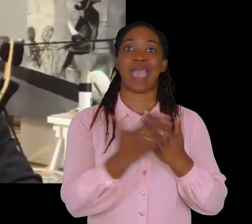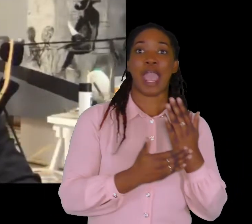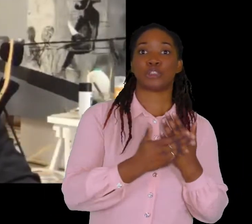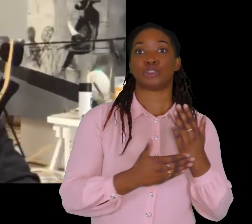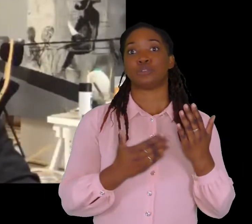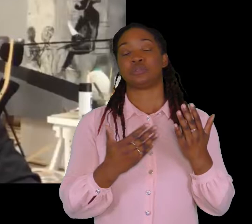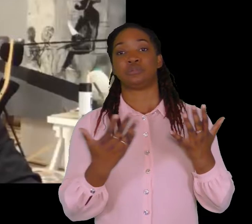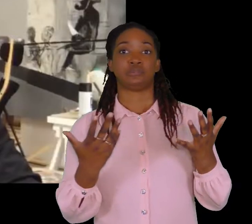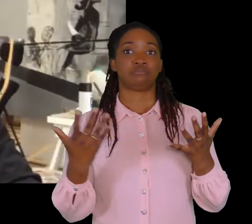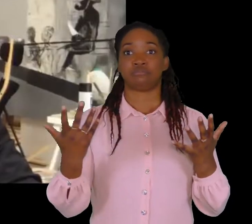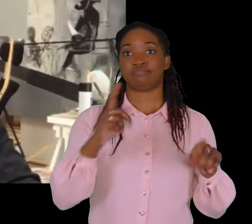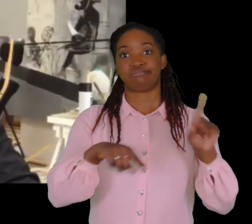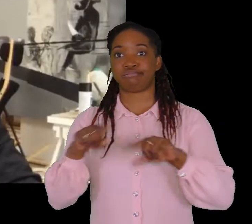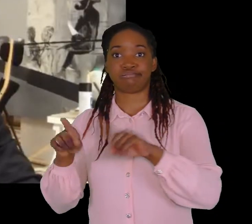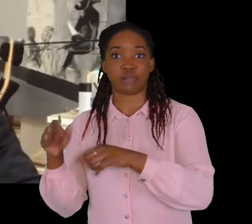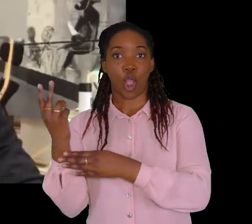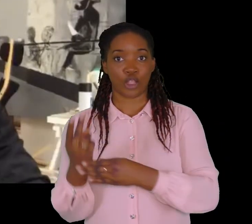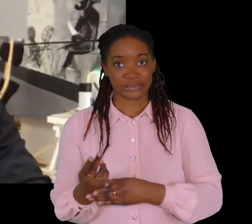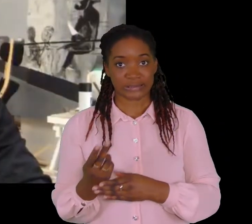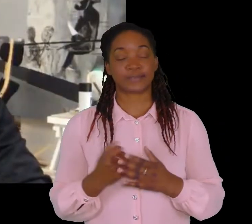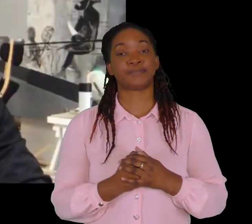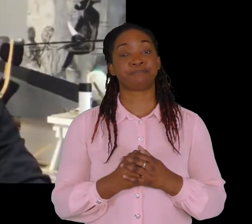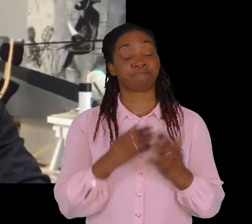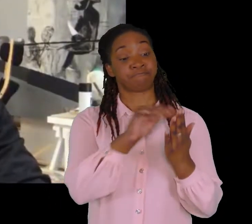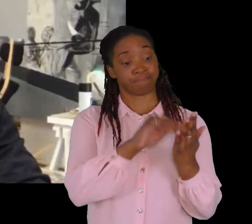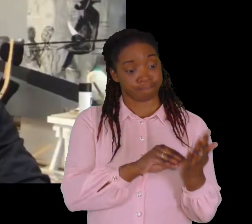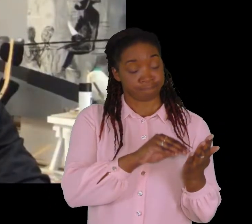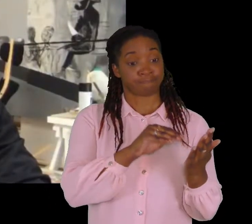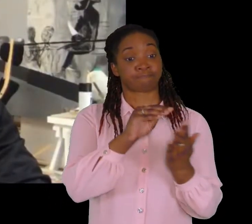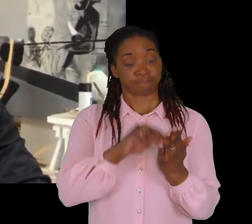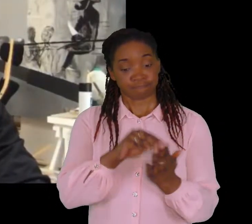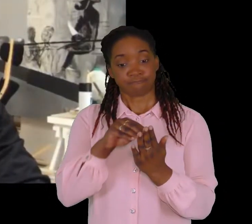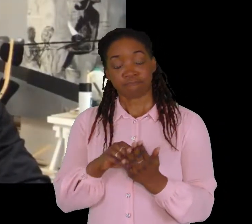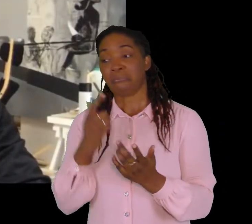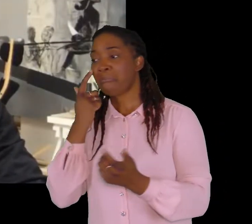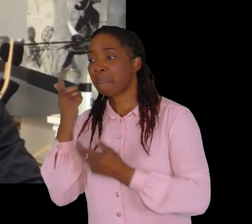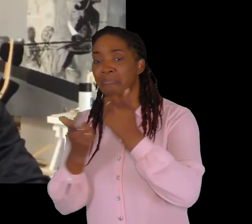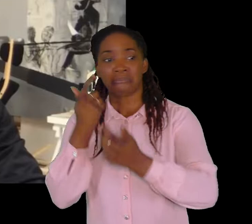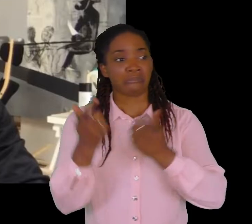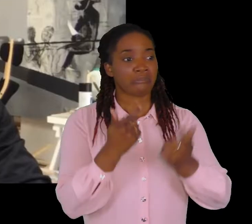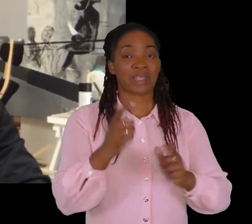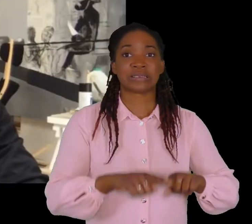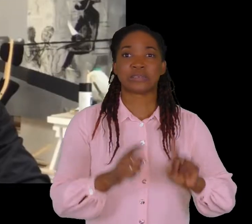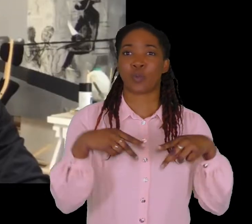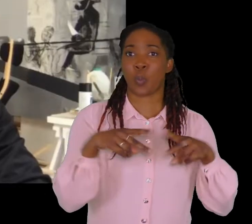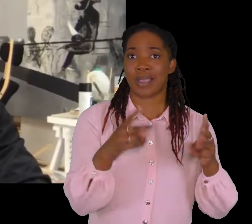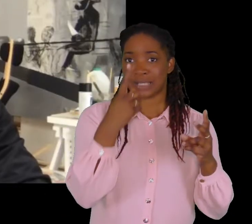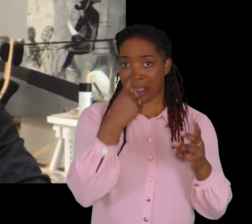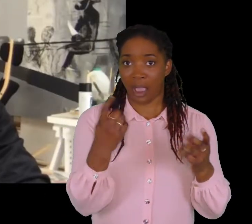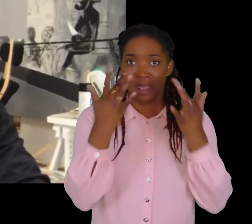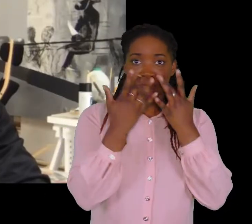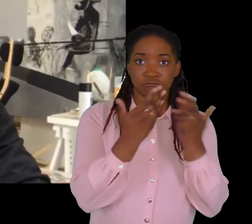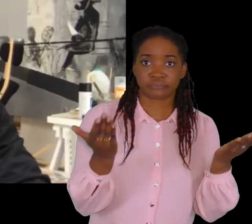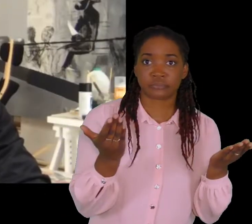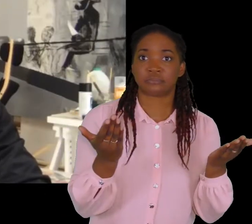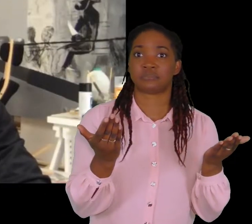Asian artists, or Afro-Caribbean artists as the term was at the time. I was doing that as well as looking around for other ways in which to exhibit